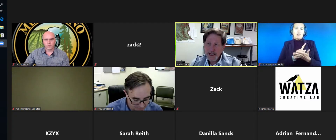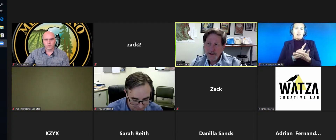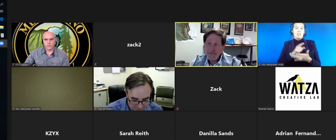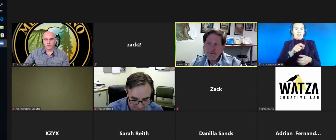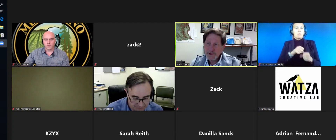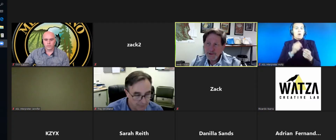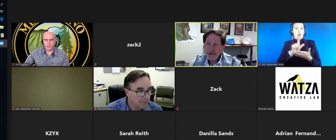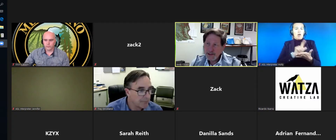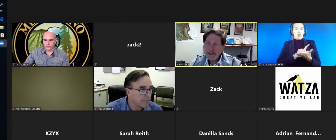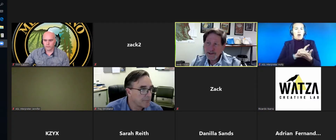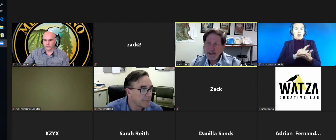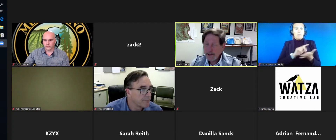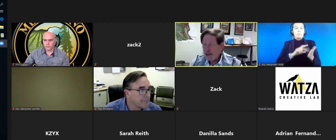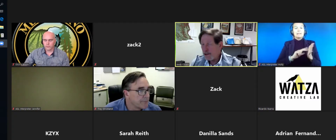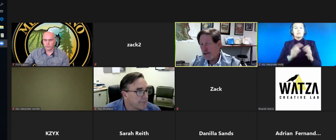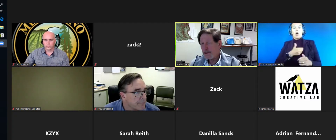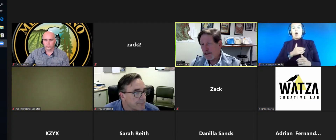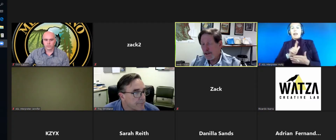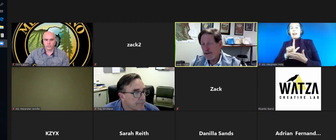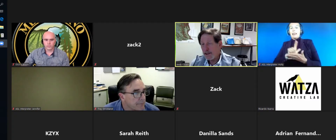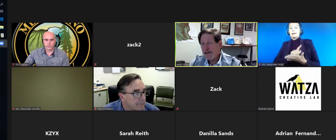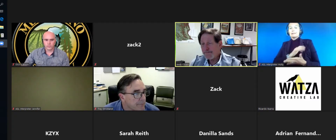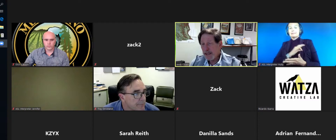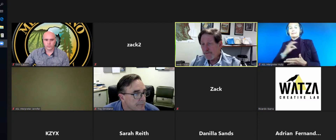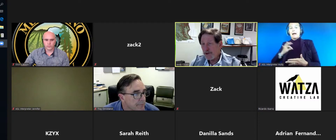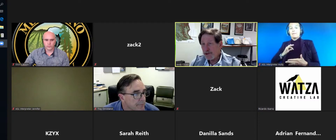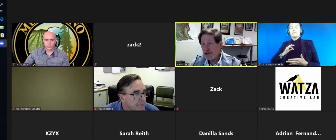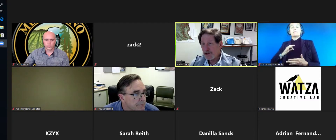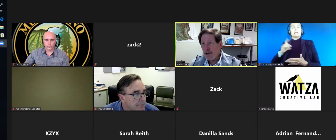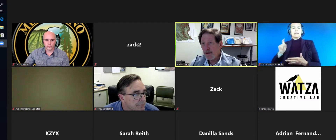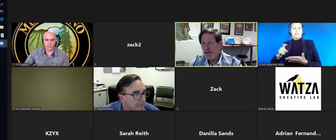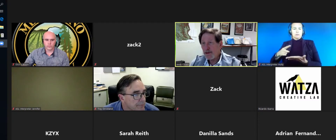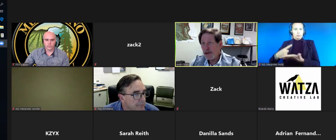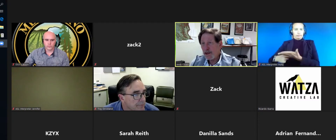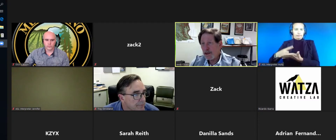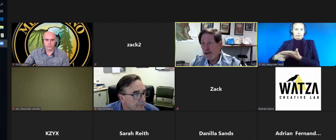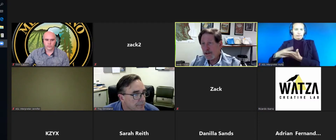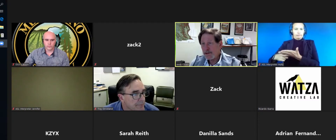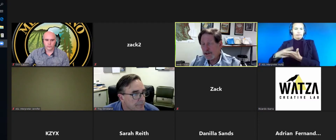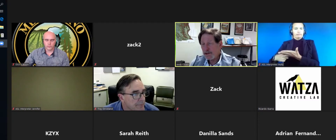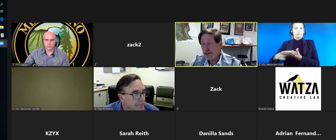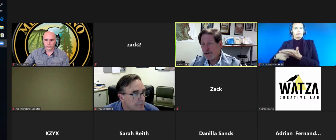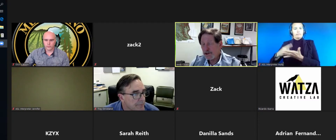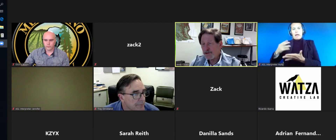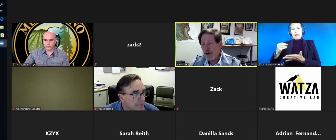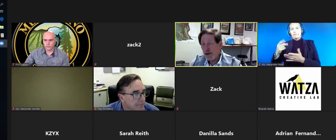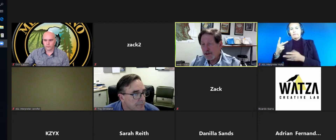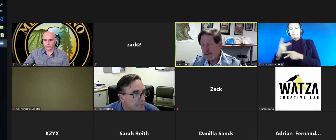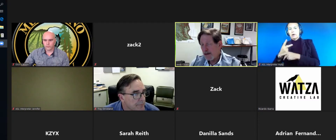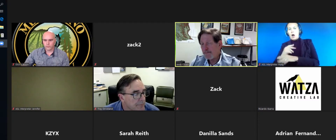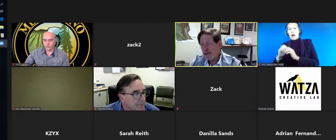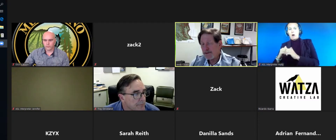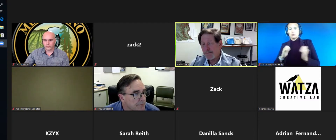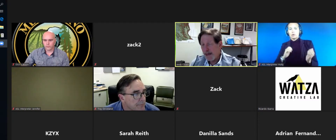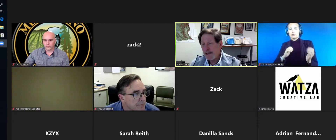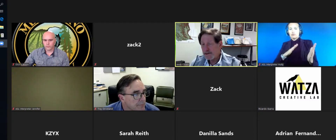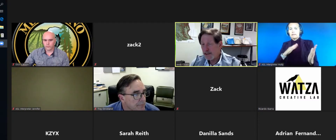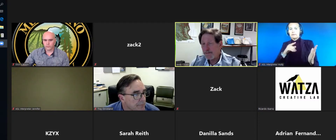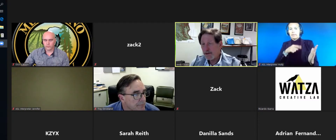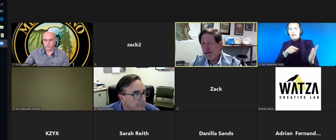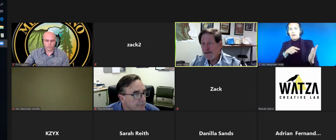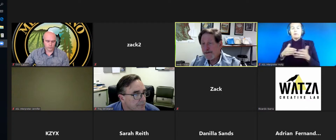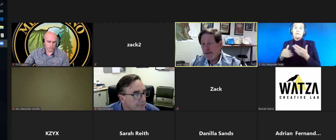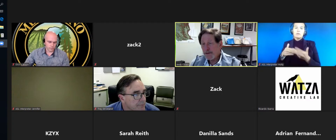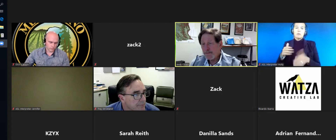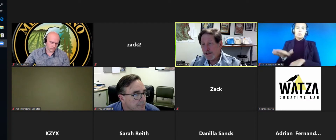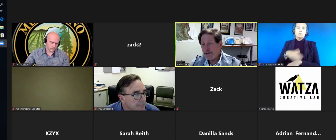legal staff to address it and address it legally. Even though it's slow, it's a small example and it's a bad